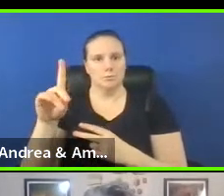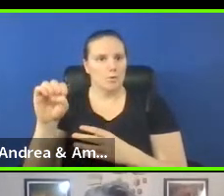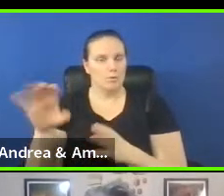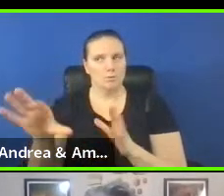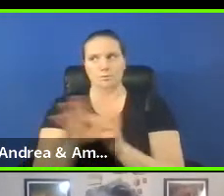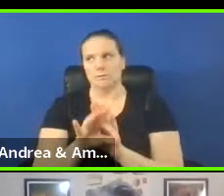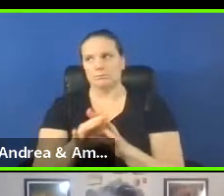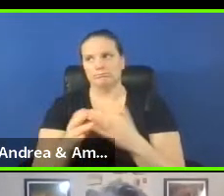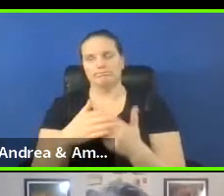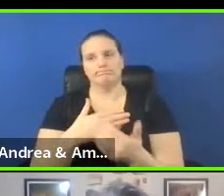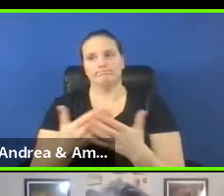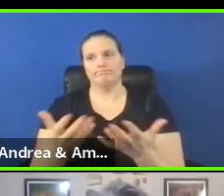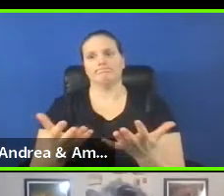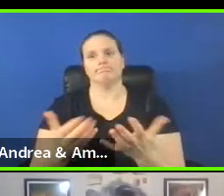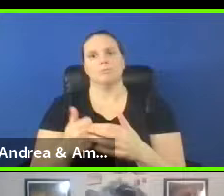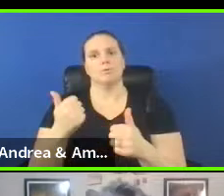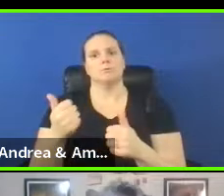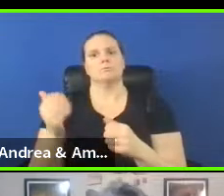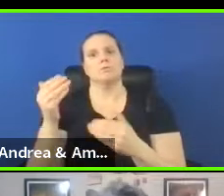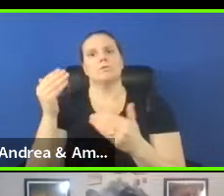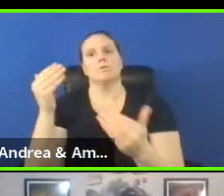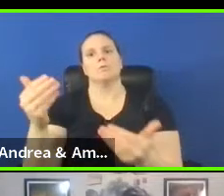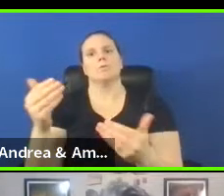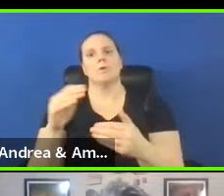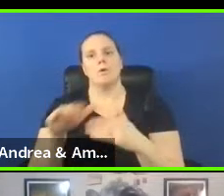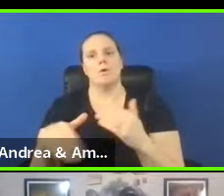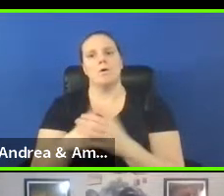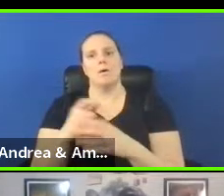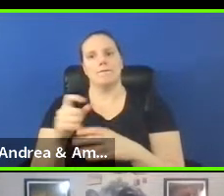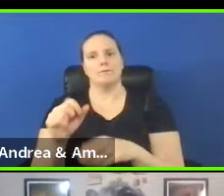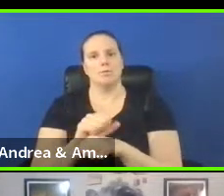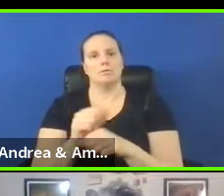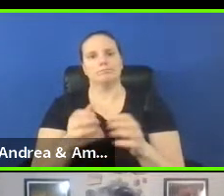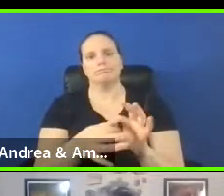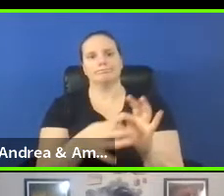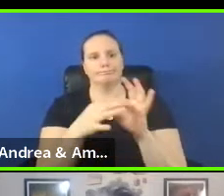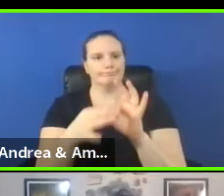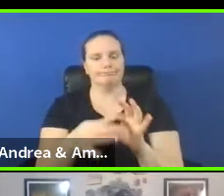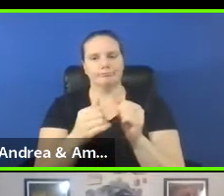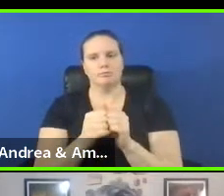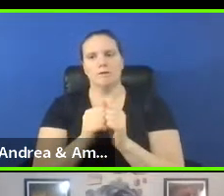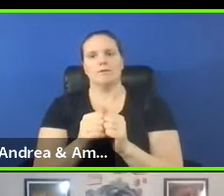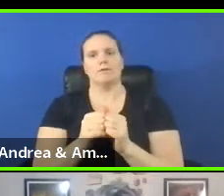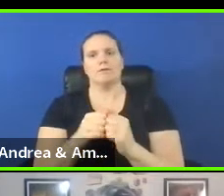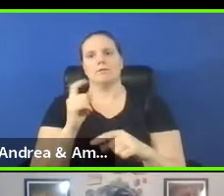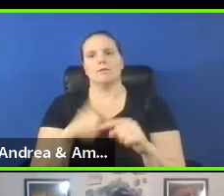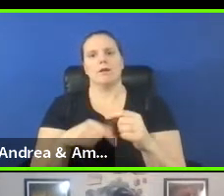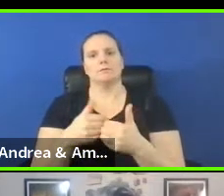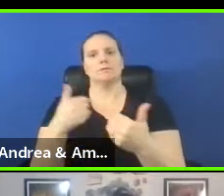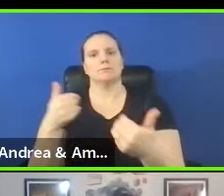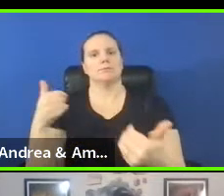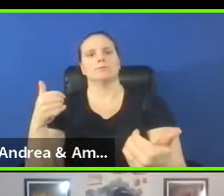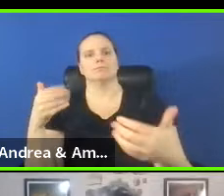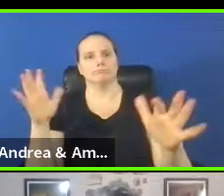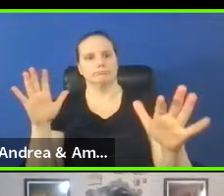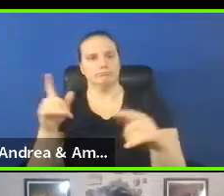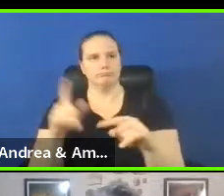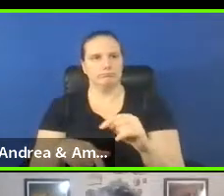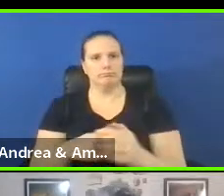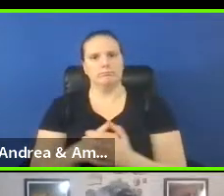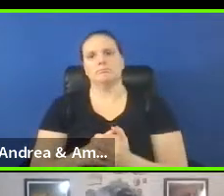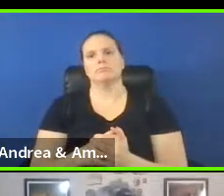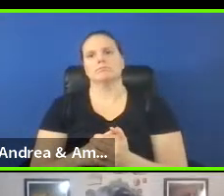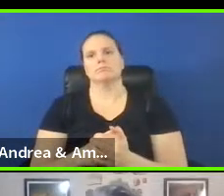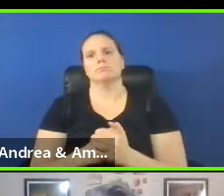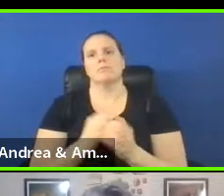choose or whichever one goes forward, they all have to work in tandem. They can't really be separate because